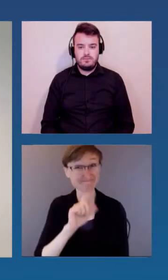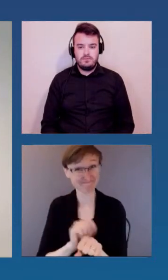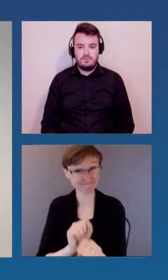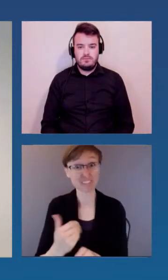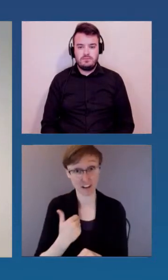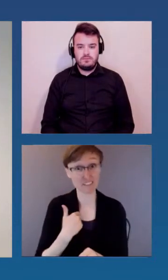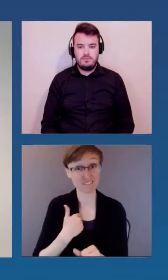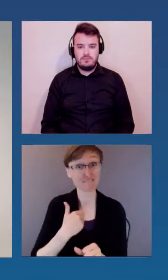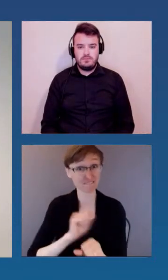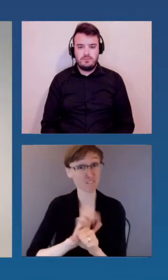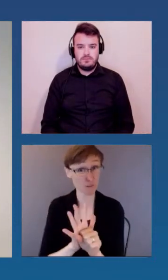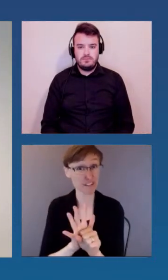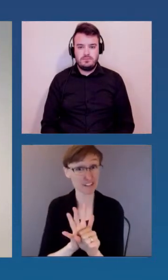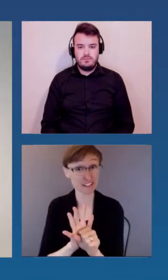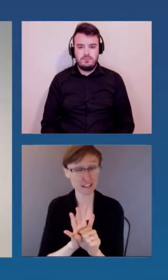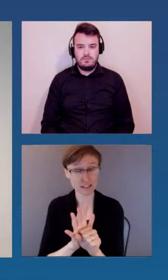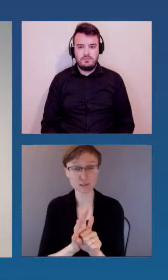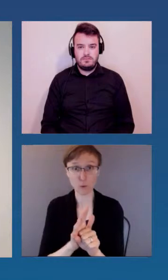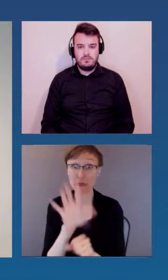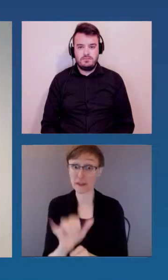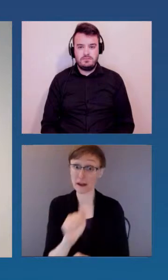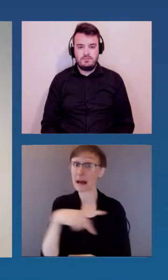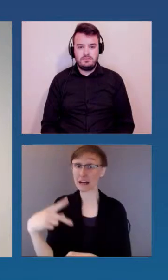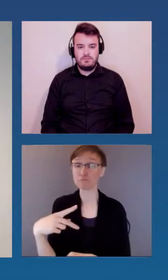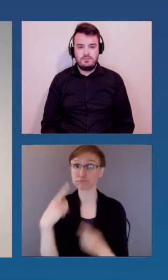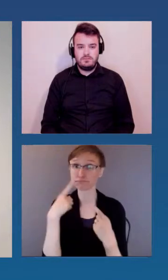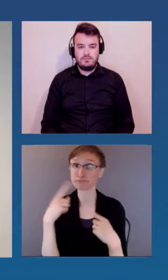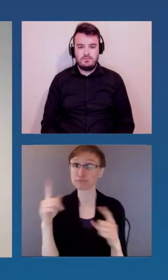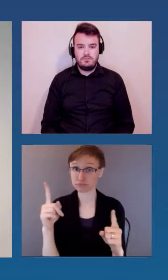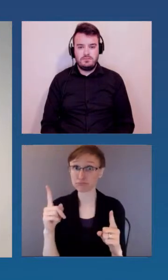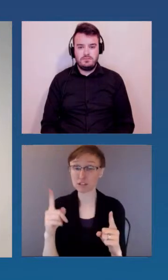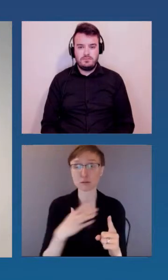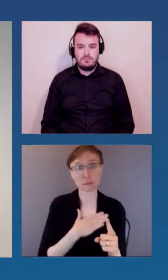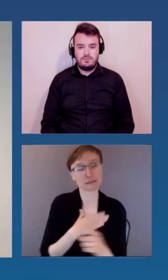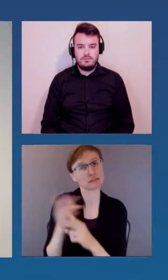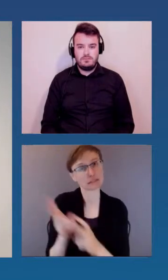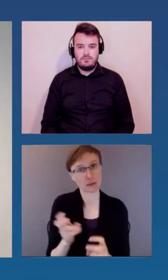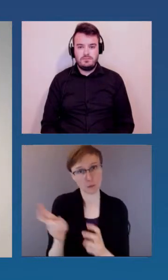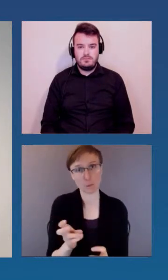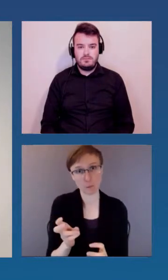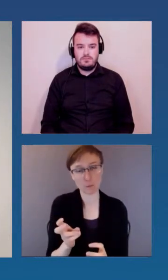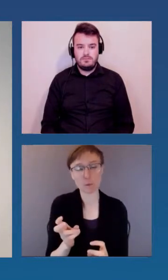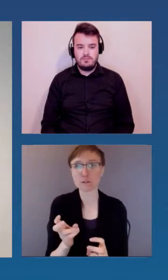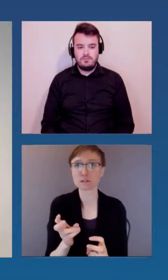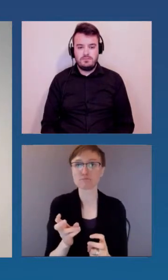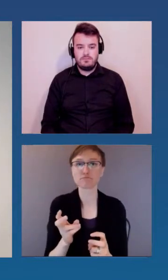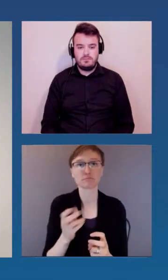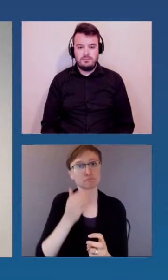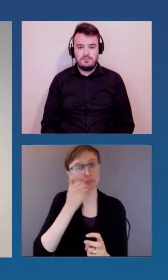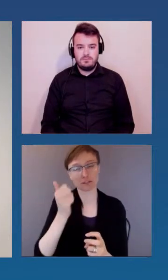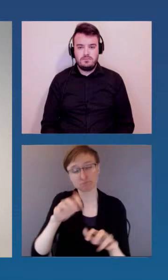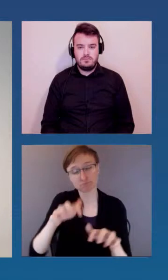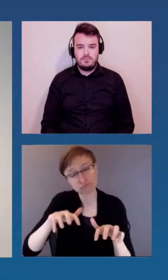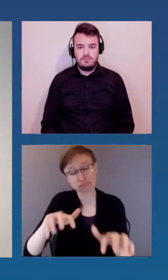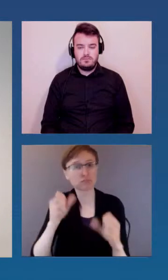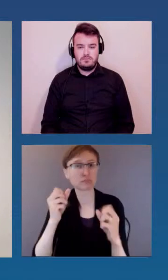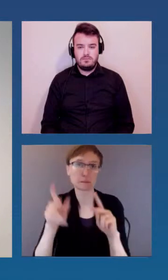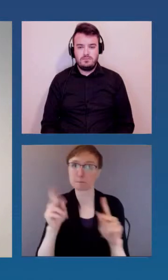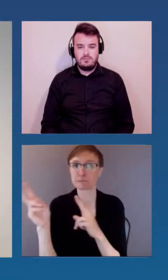COVID Alert app. So this is an app that you might have been notified by on your phone that you can download.